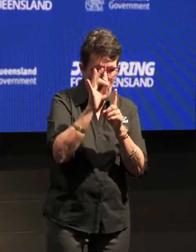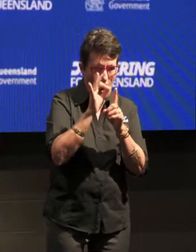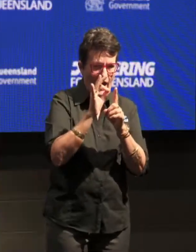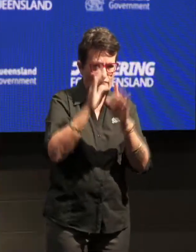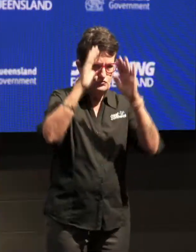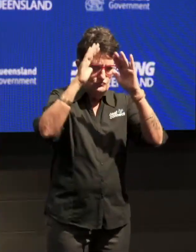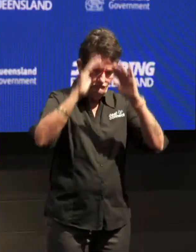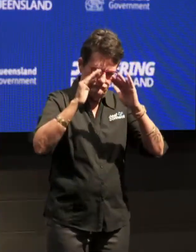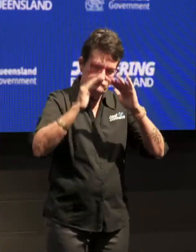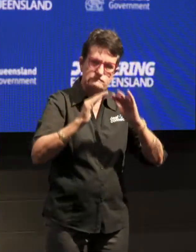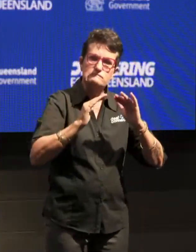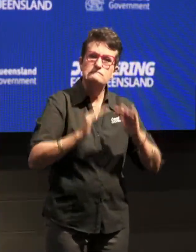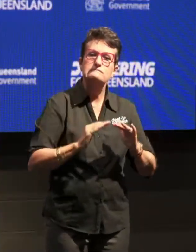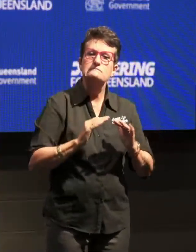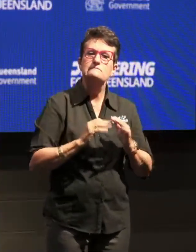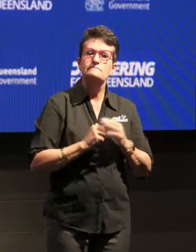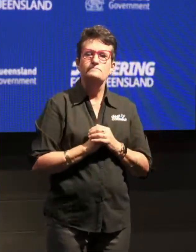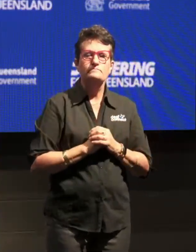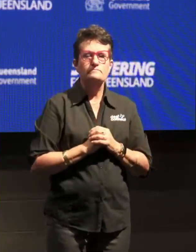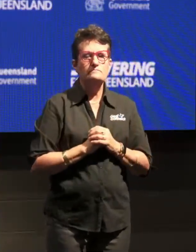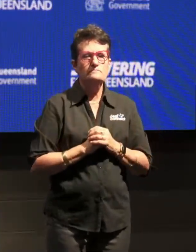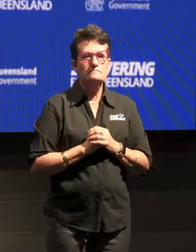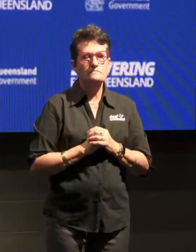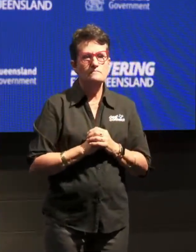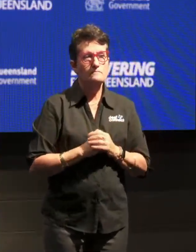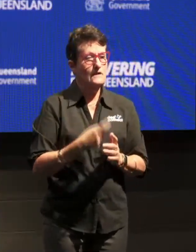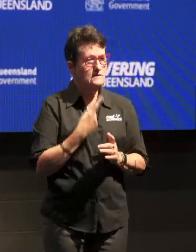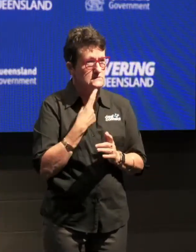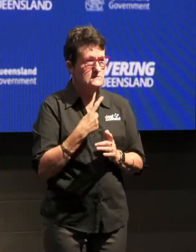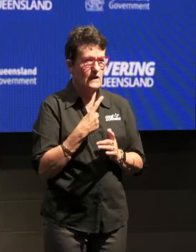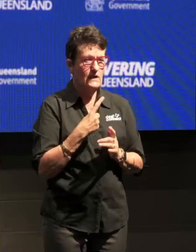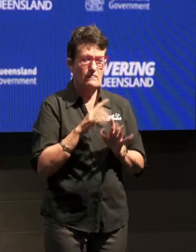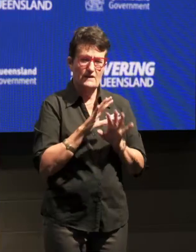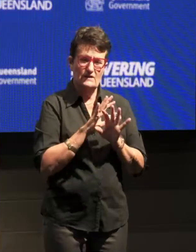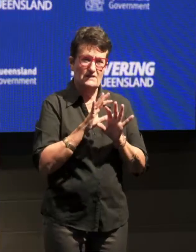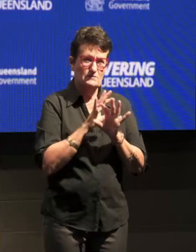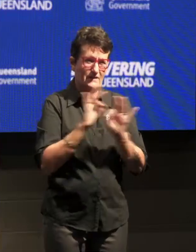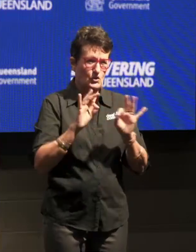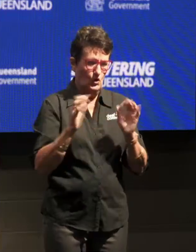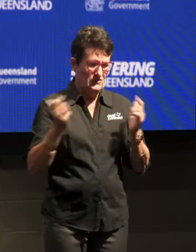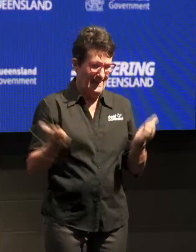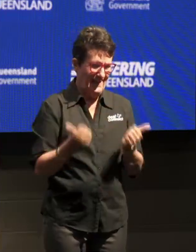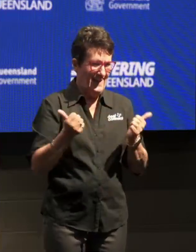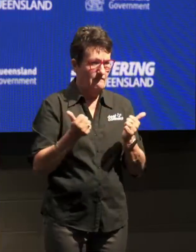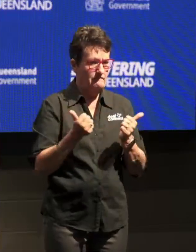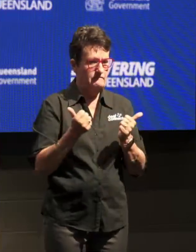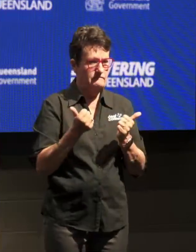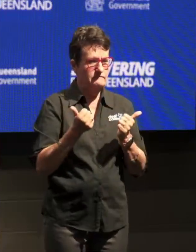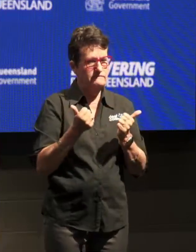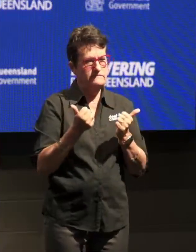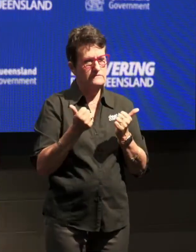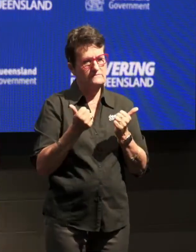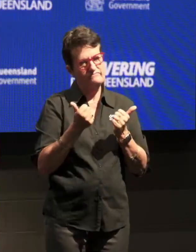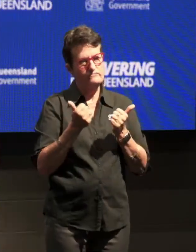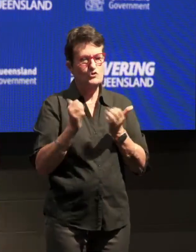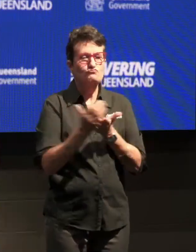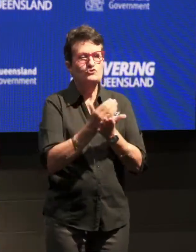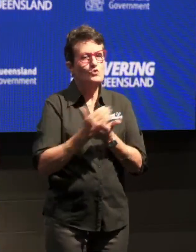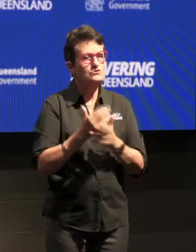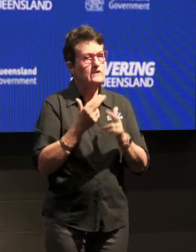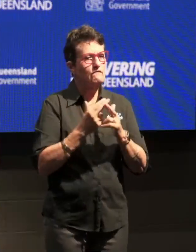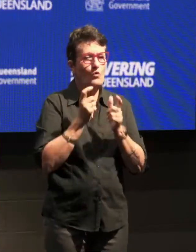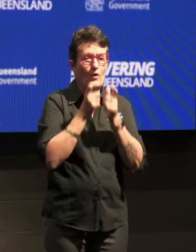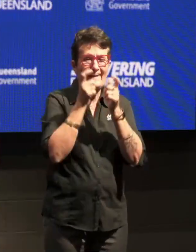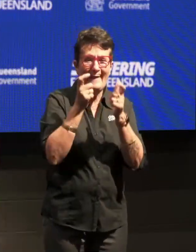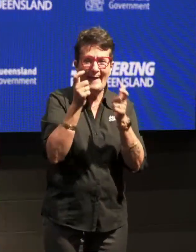And as I said, there is an under-resourcing of carers in the system. I spoke to one the